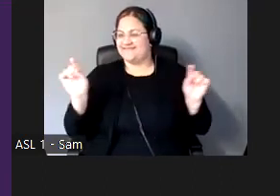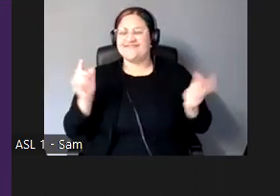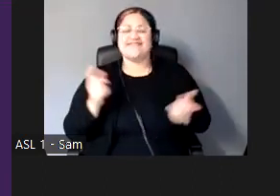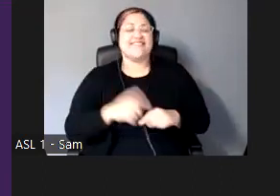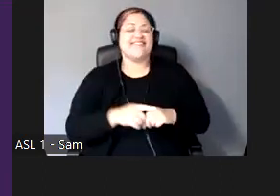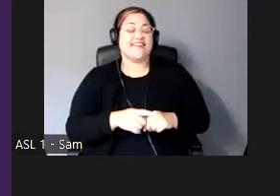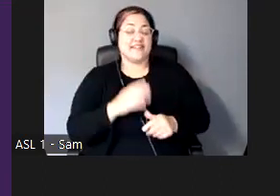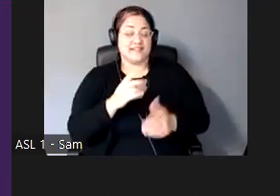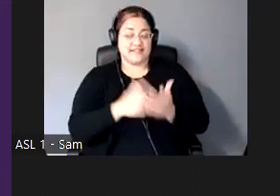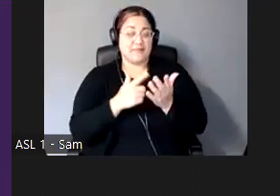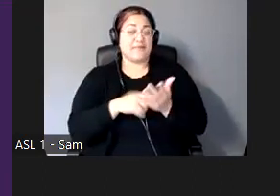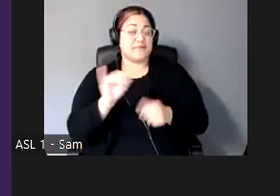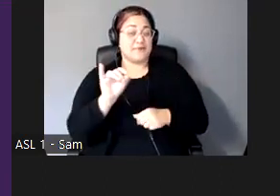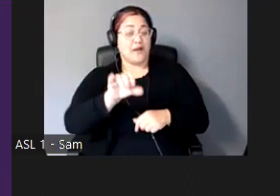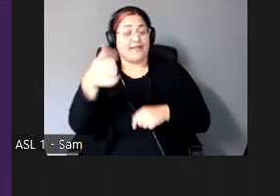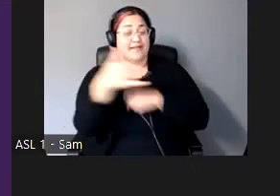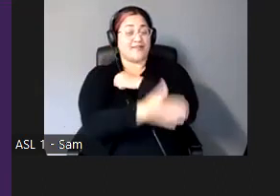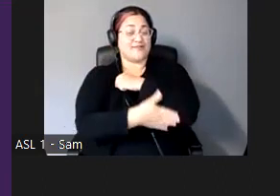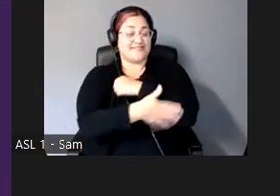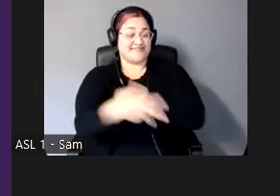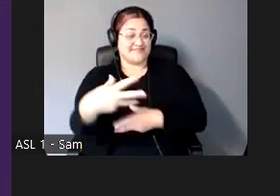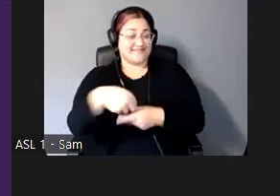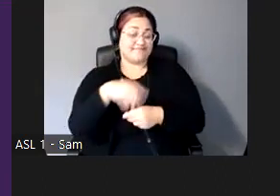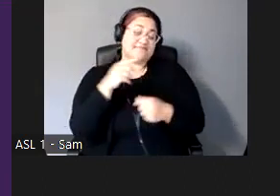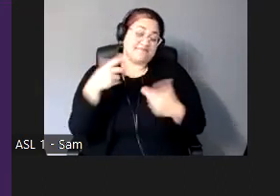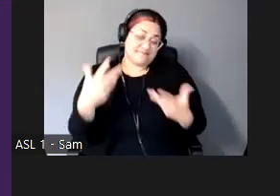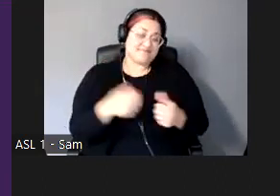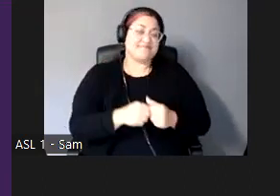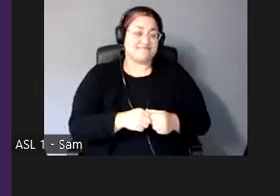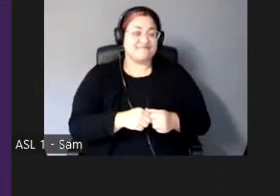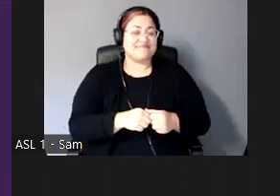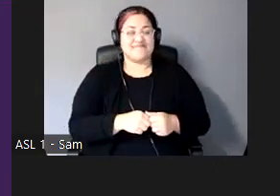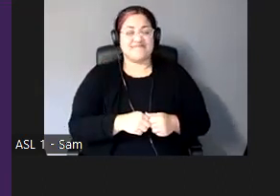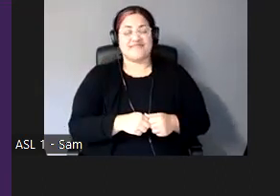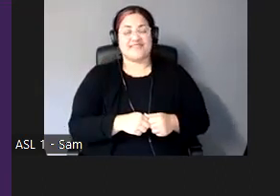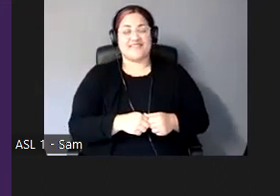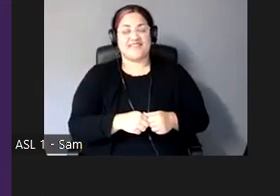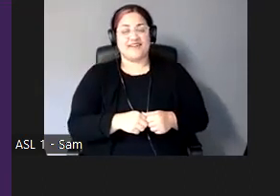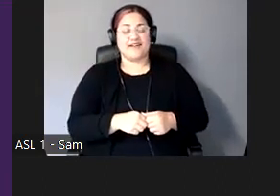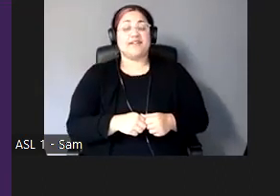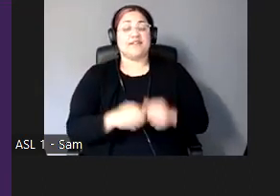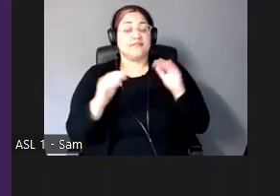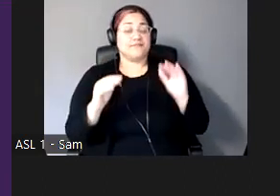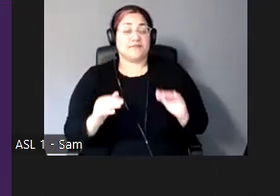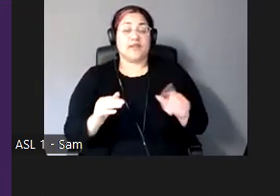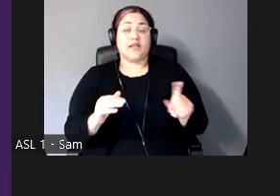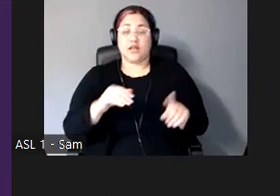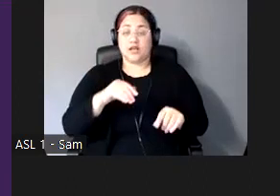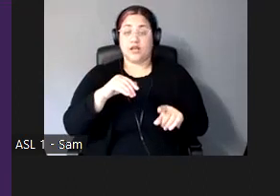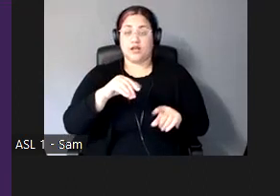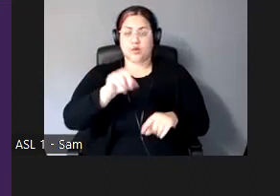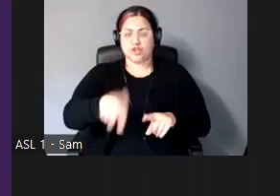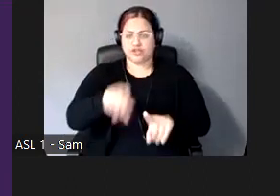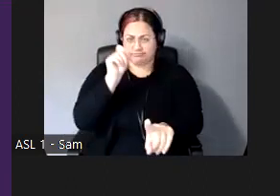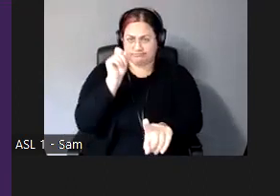borders. If you would like to share that, that's great. As I mentioned before, a reminder for the question and answer box to post that in